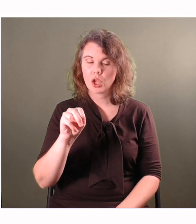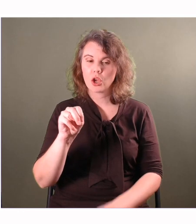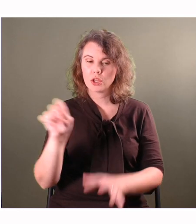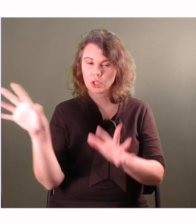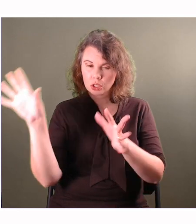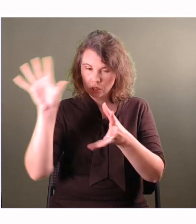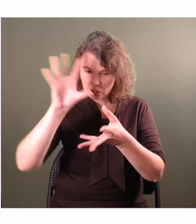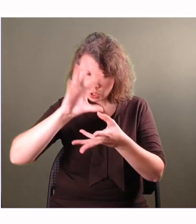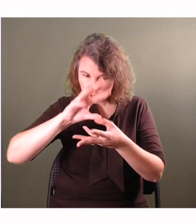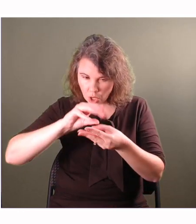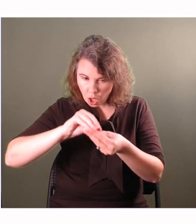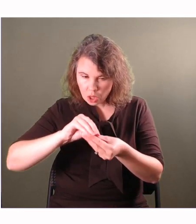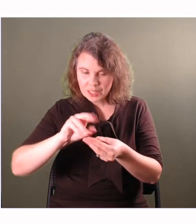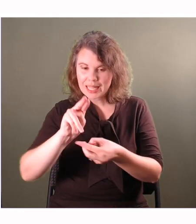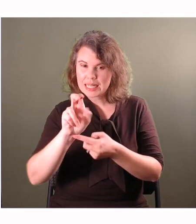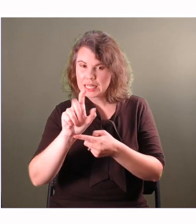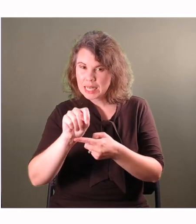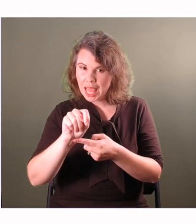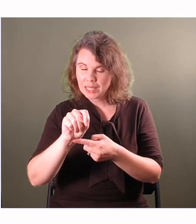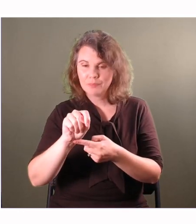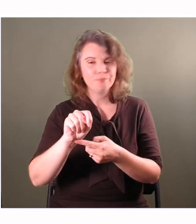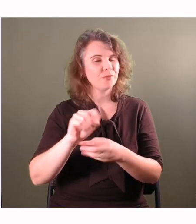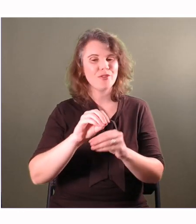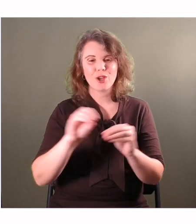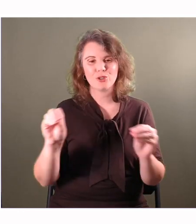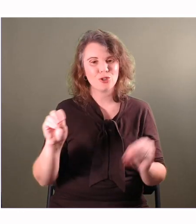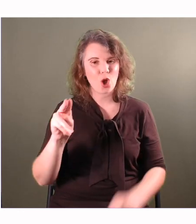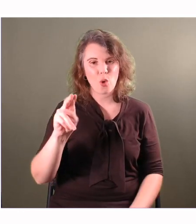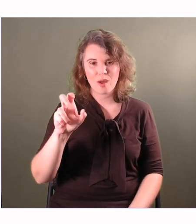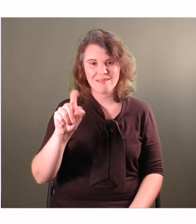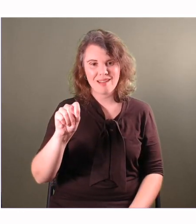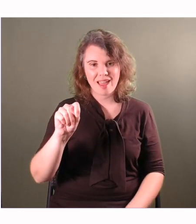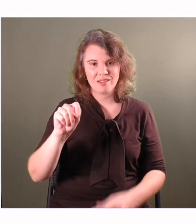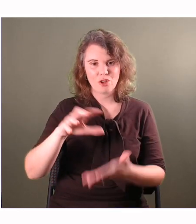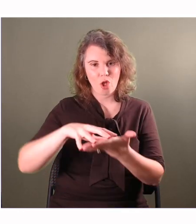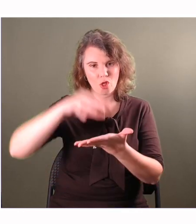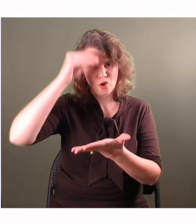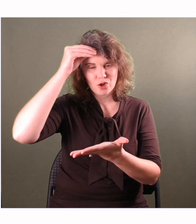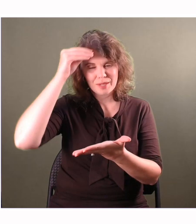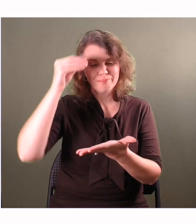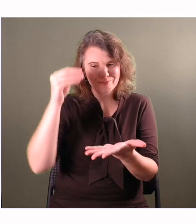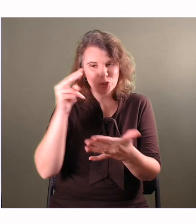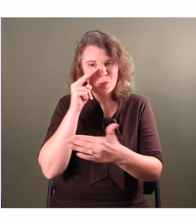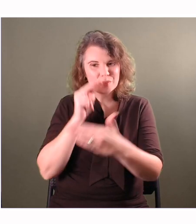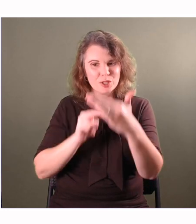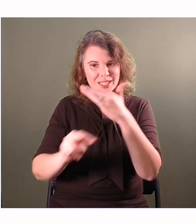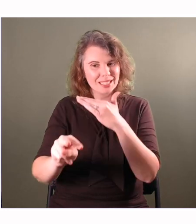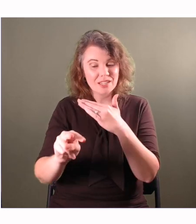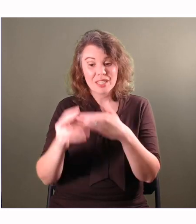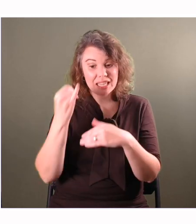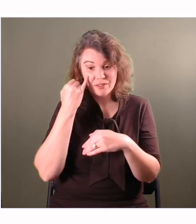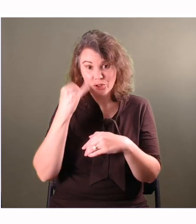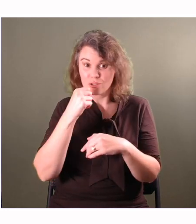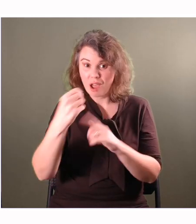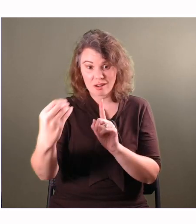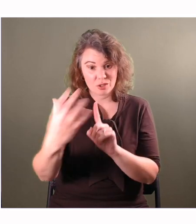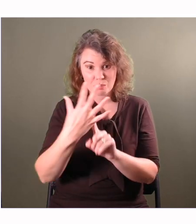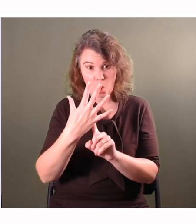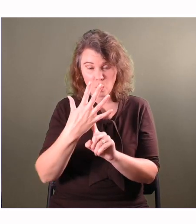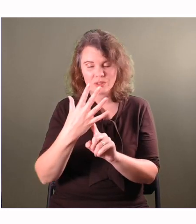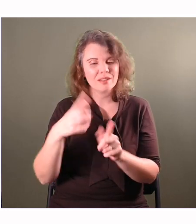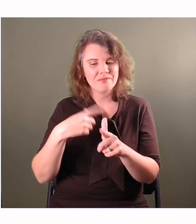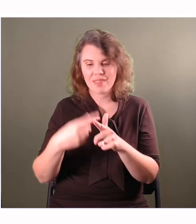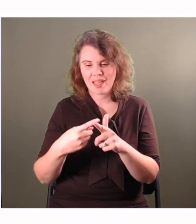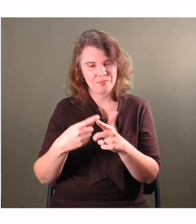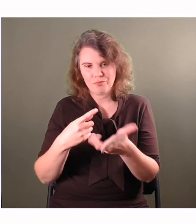consolidates the net learning, there is no net learning. Therefore, it's predicted that you won't see the rule on